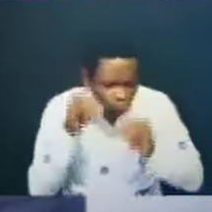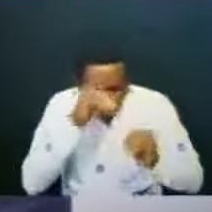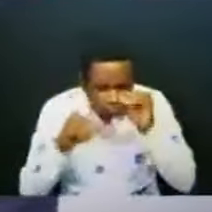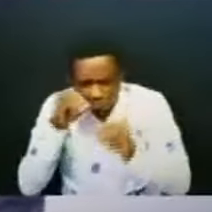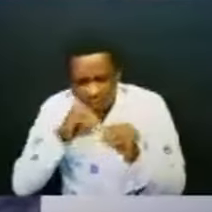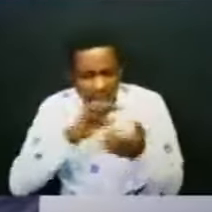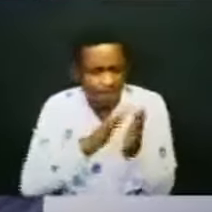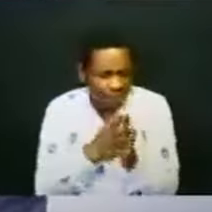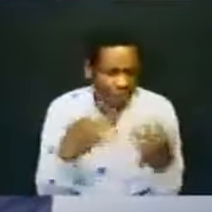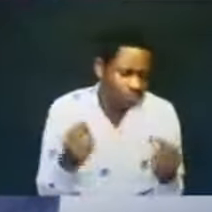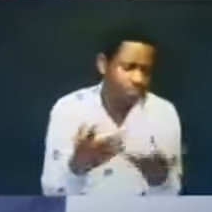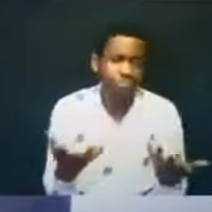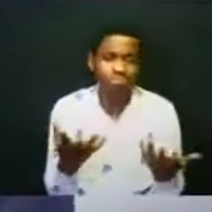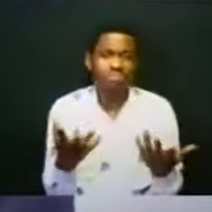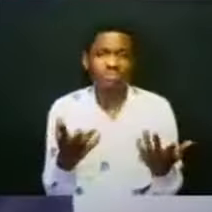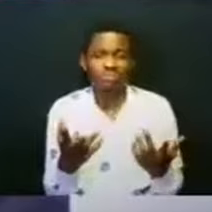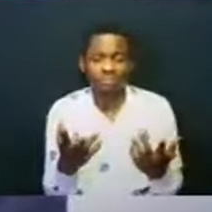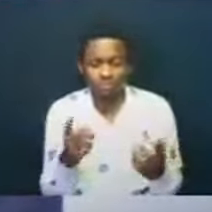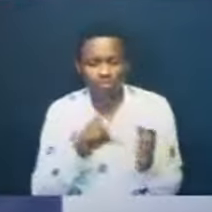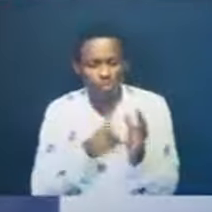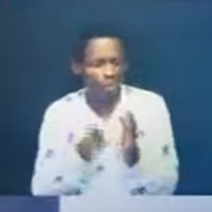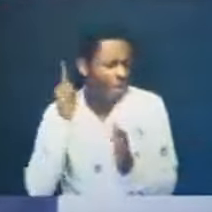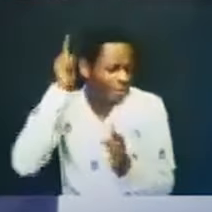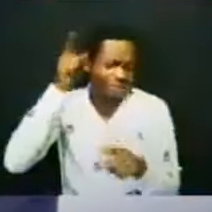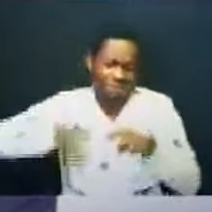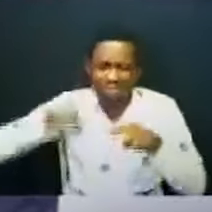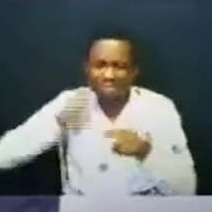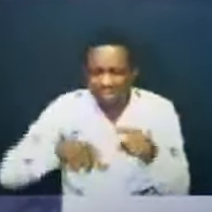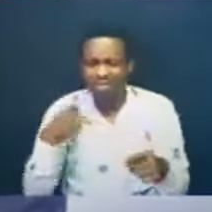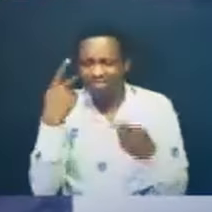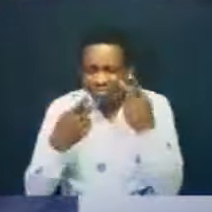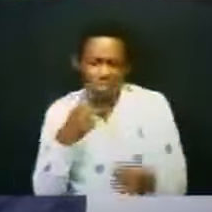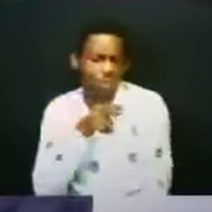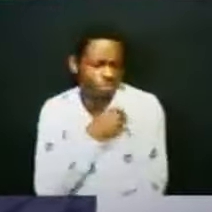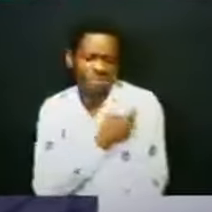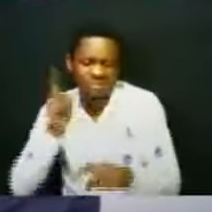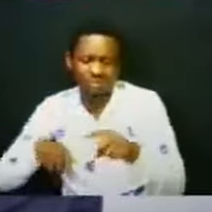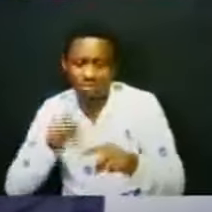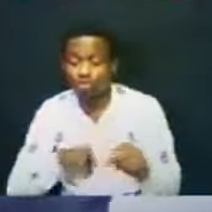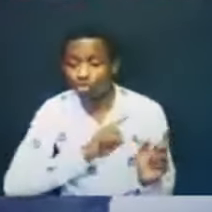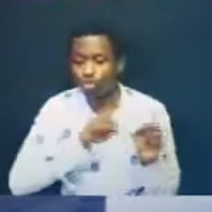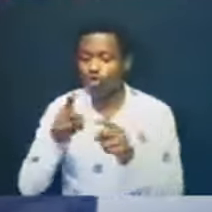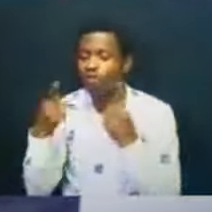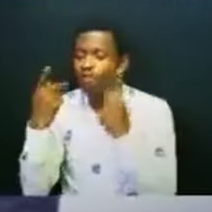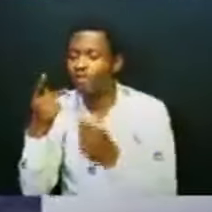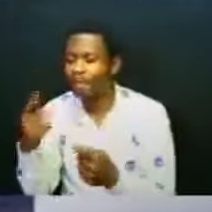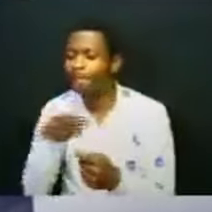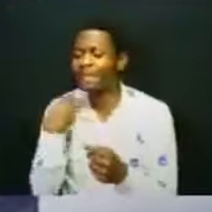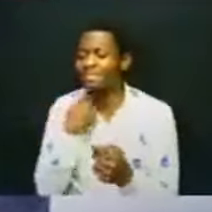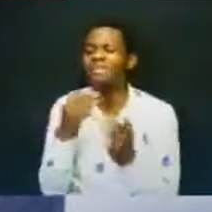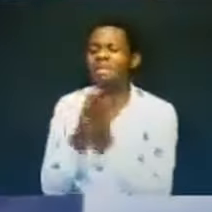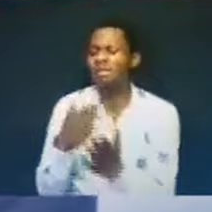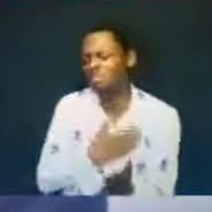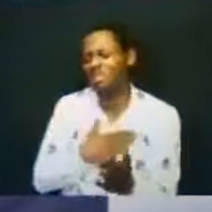When it was not working, they decided to see this man of God for prayers. So the man of